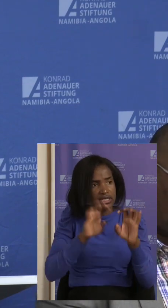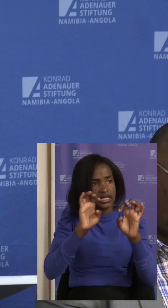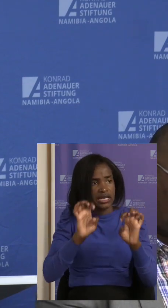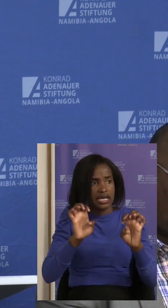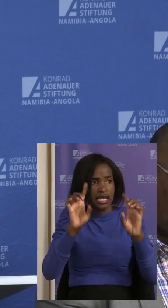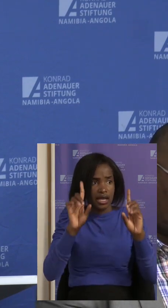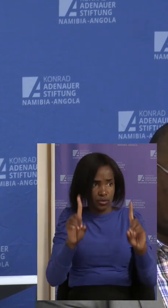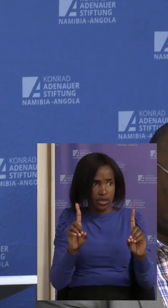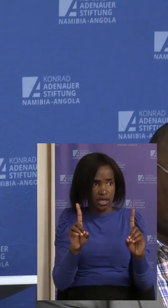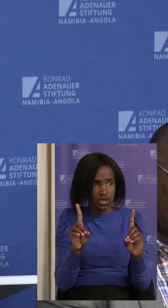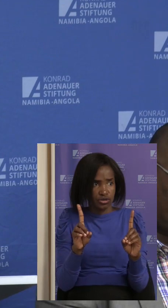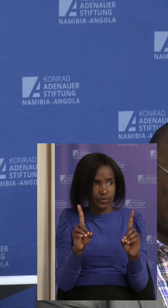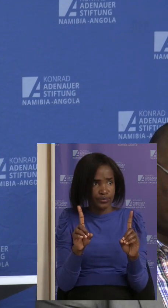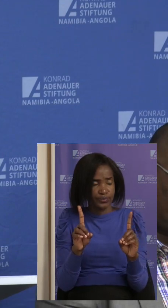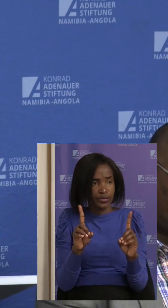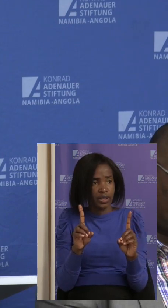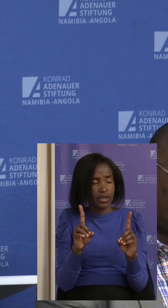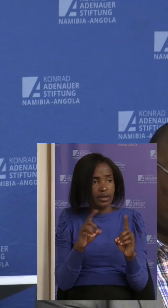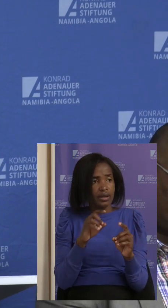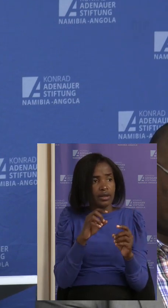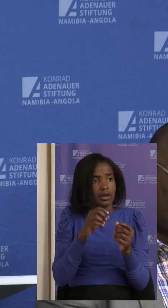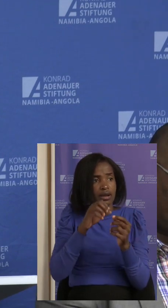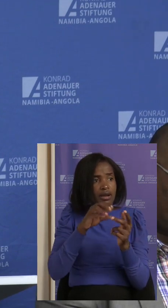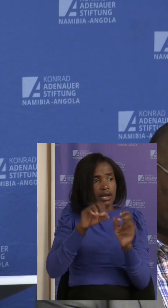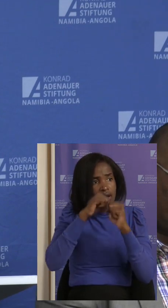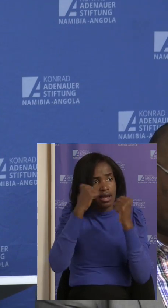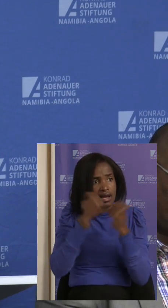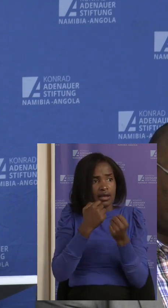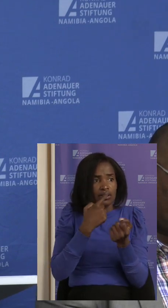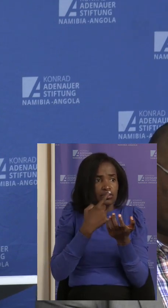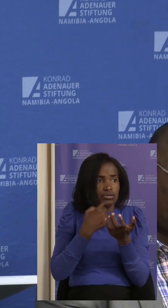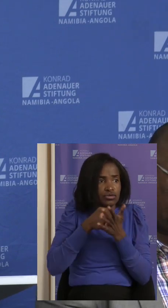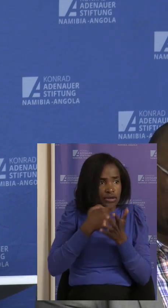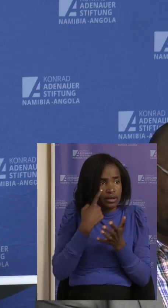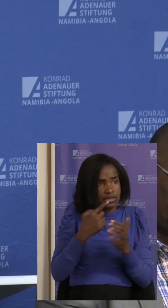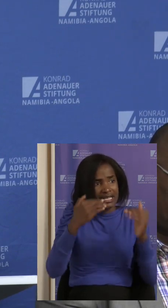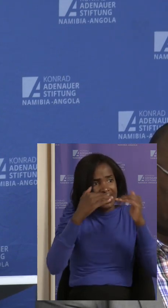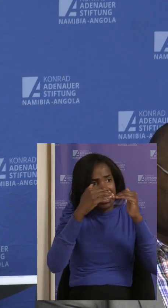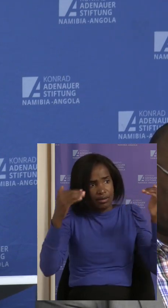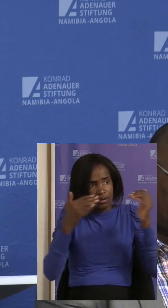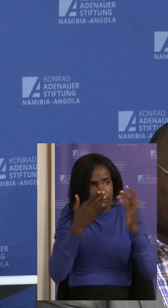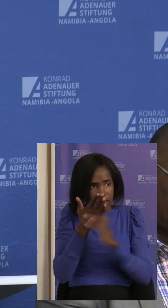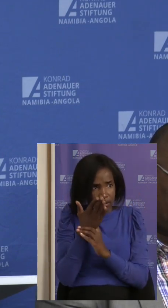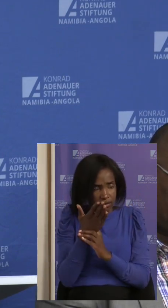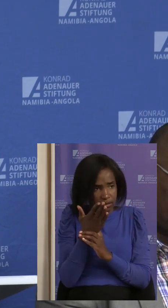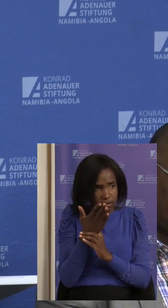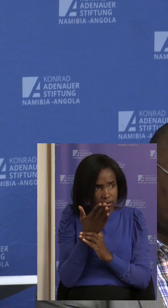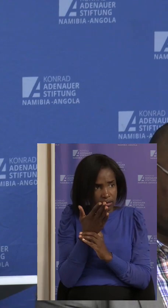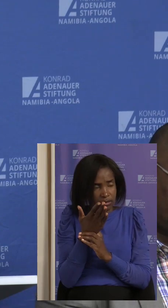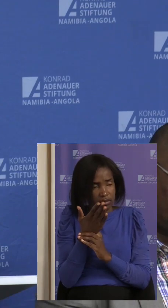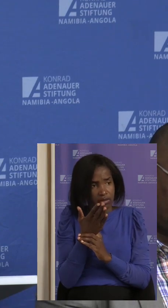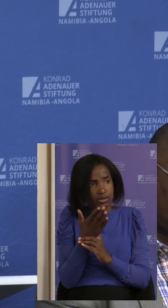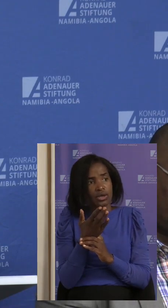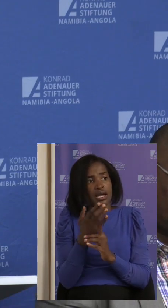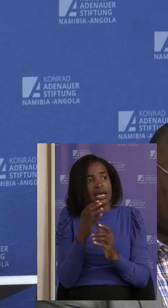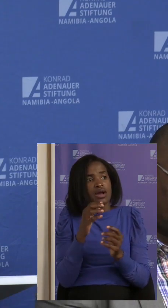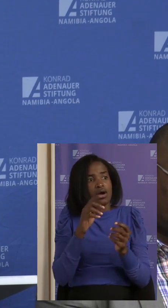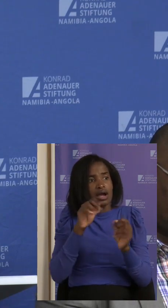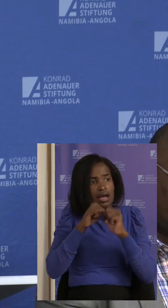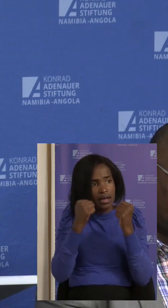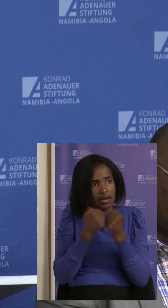education. We try to see that there must be equitable access, and we are also trying to see that with